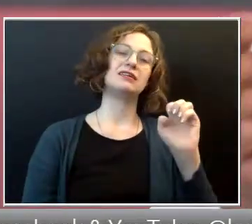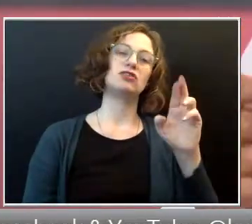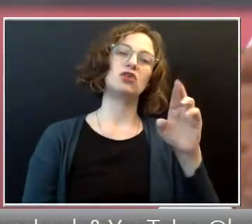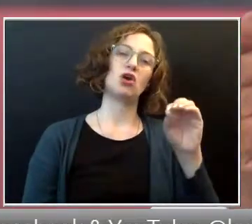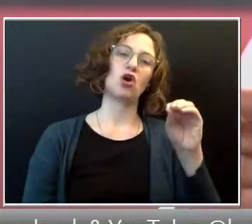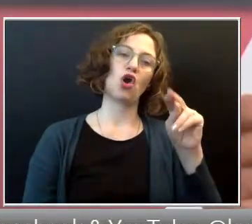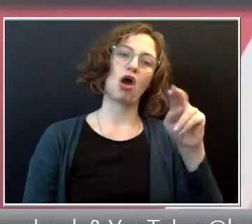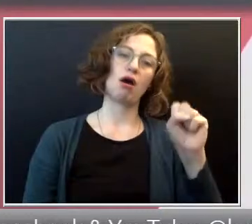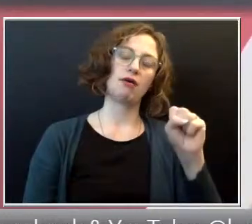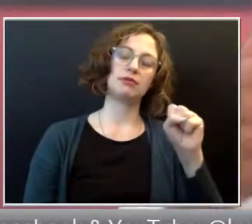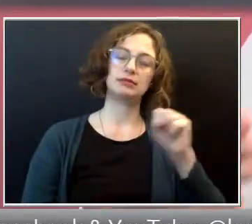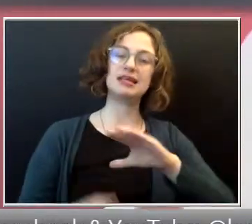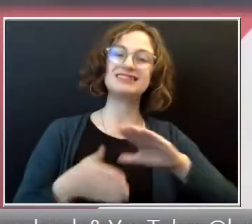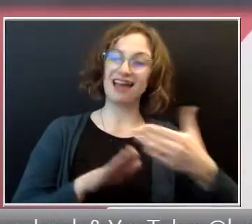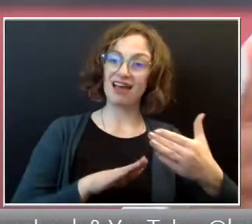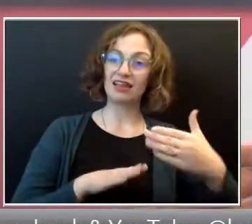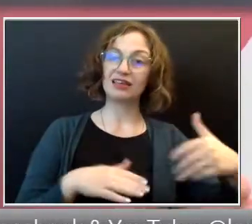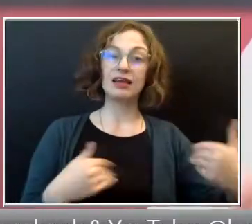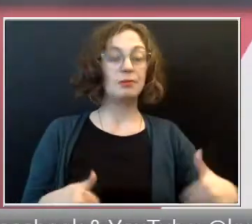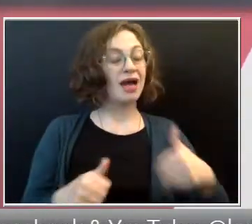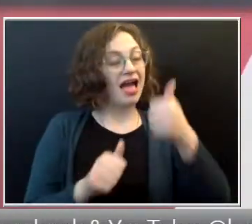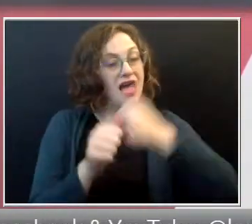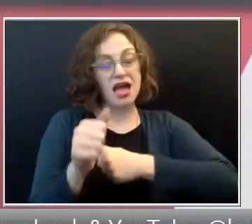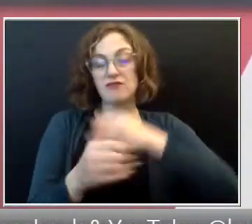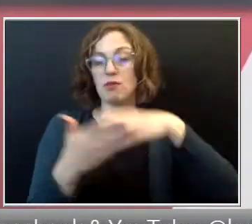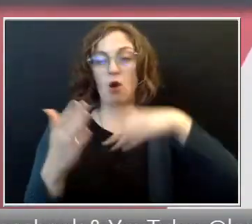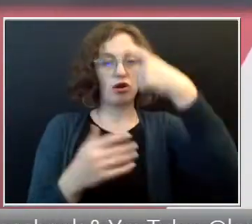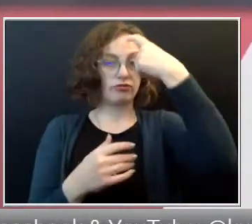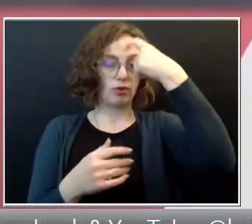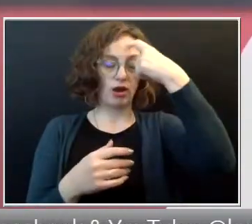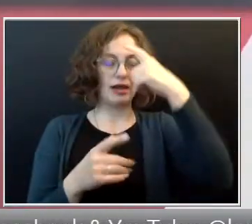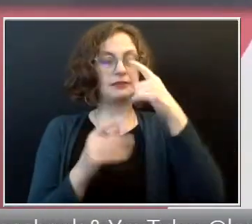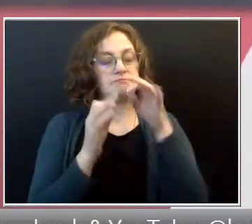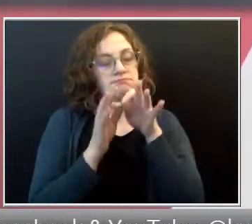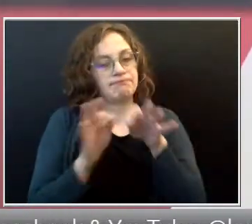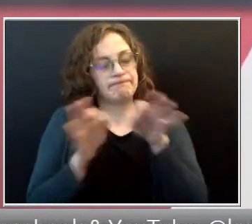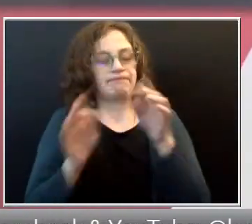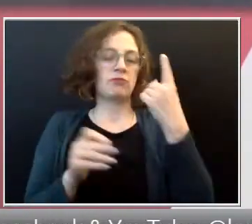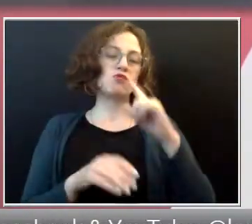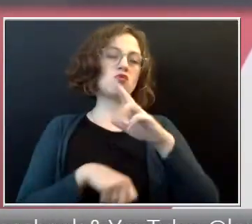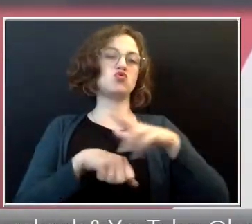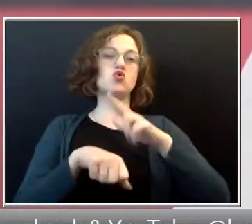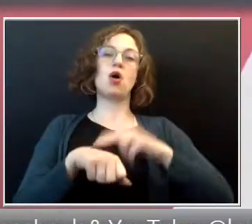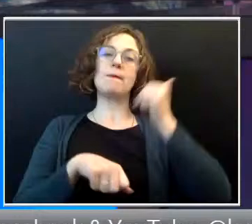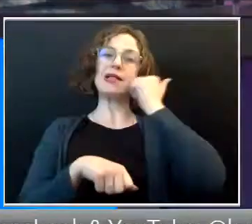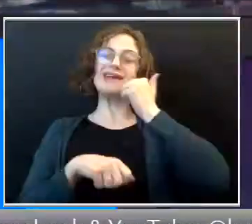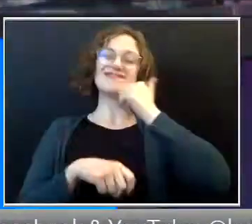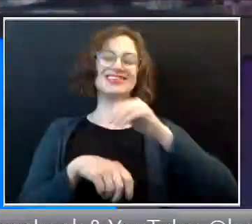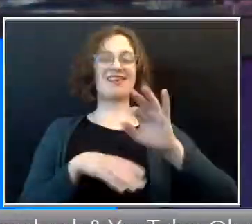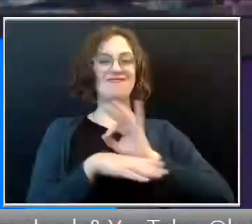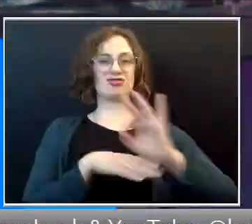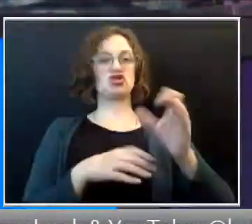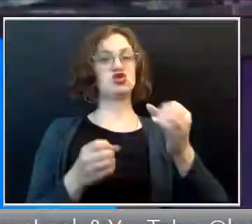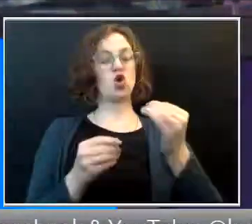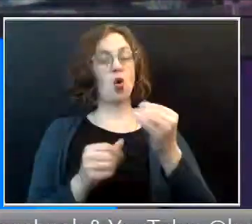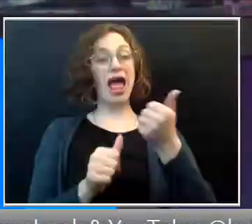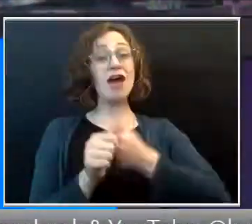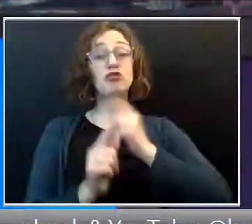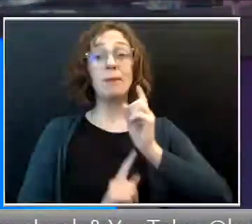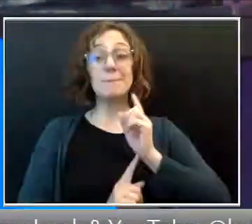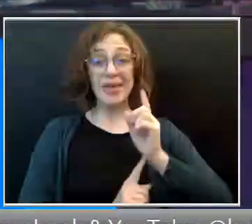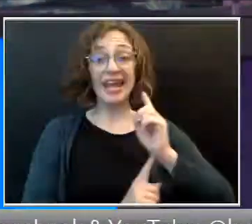portion of the brain is critical to our normal function. So every minute literally counts. We have some pictures you shared with